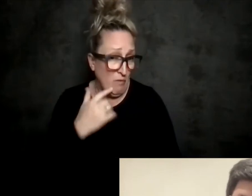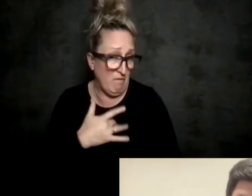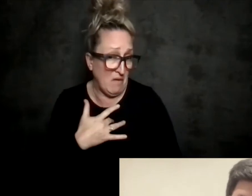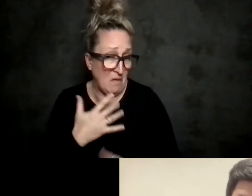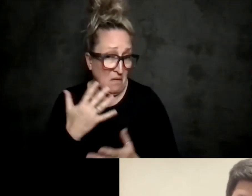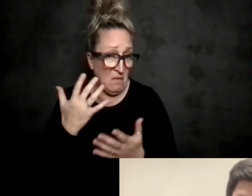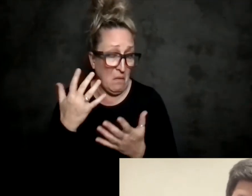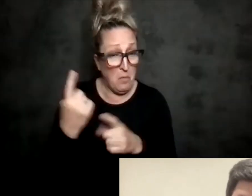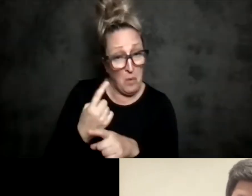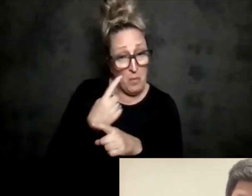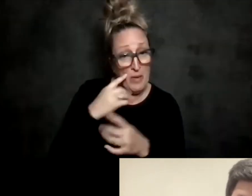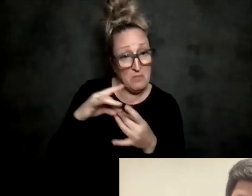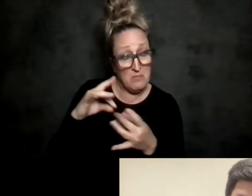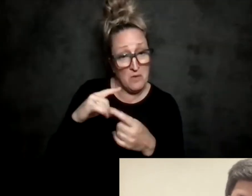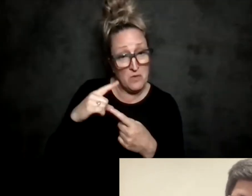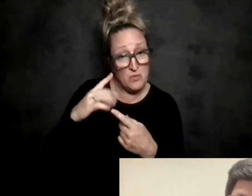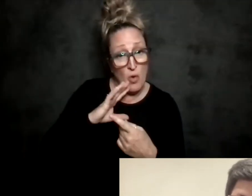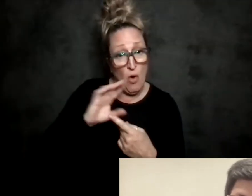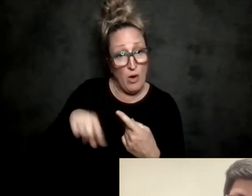is appropriate for us to say about slates?